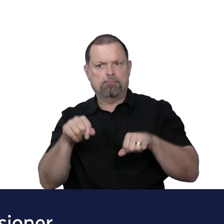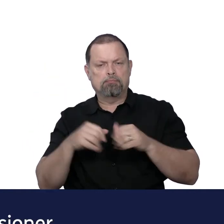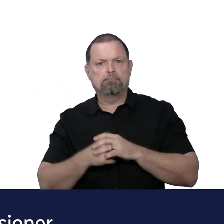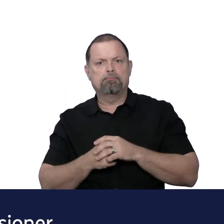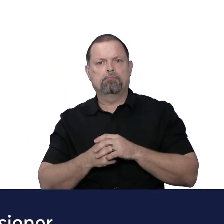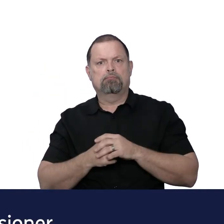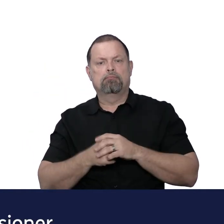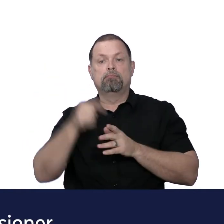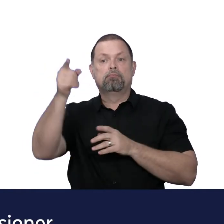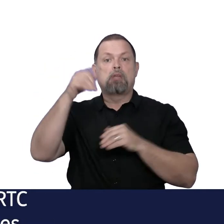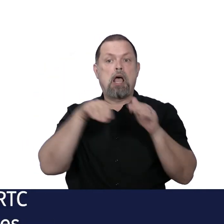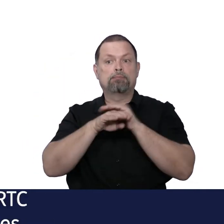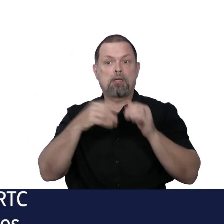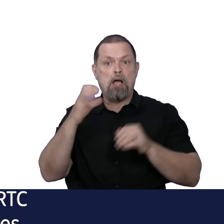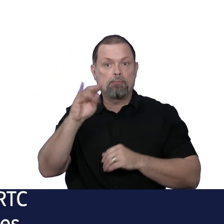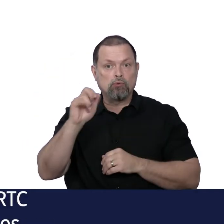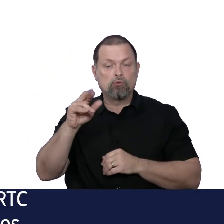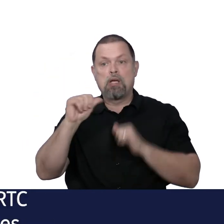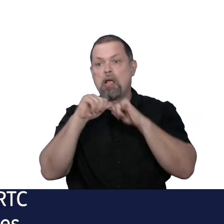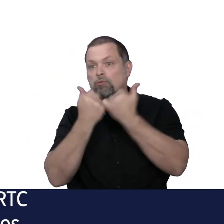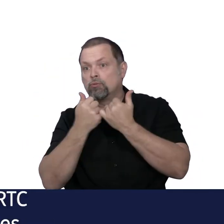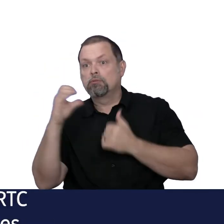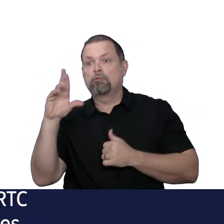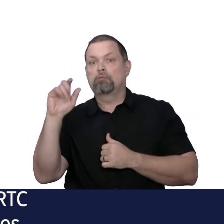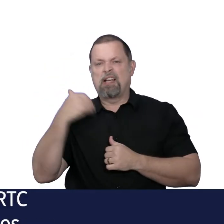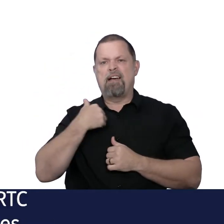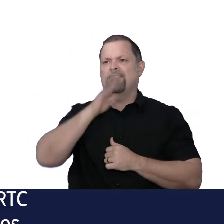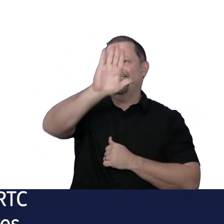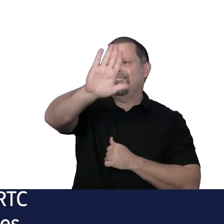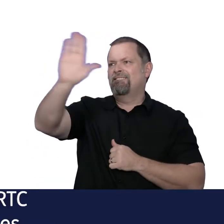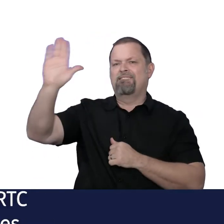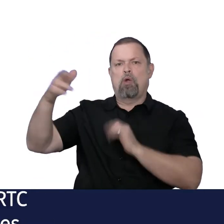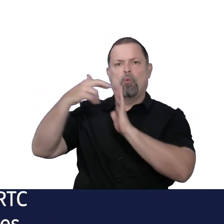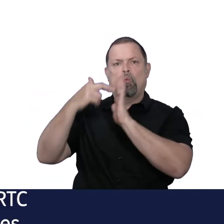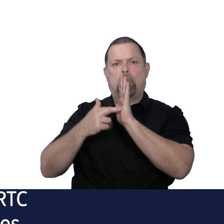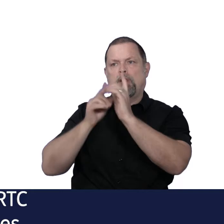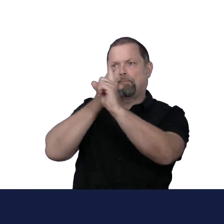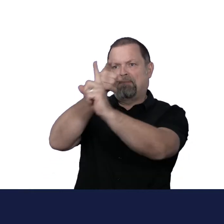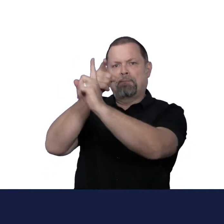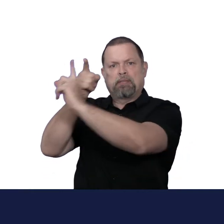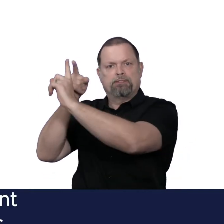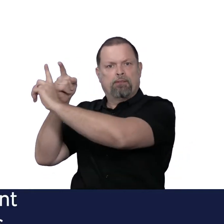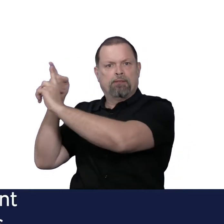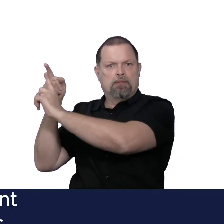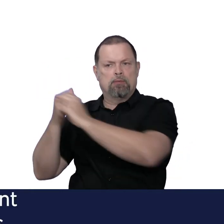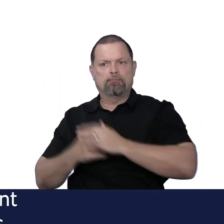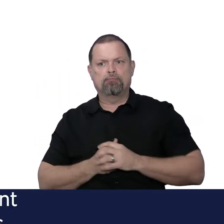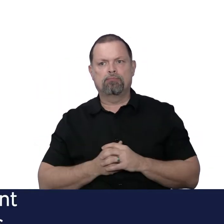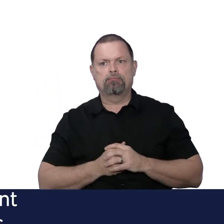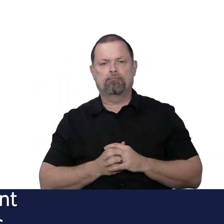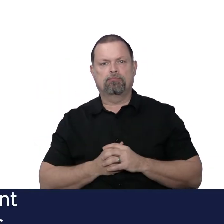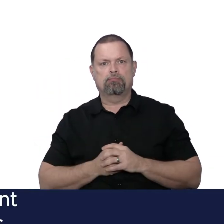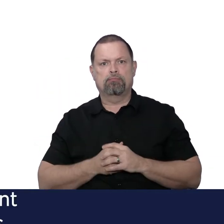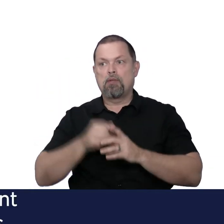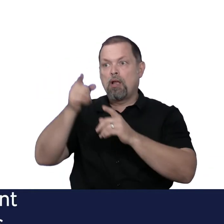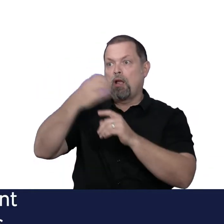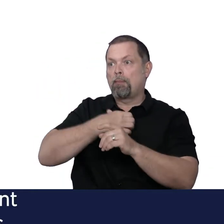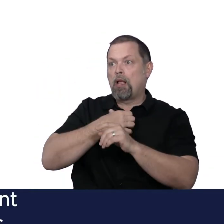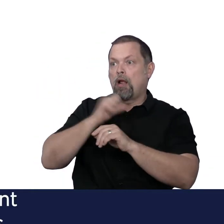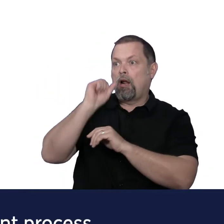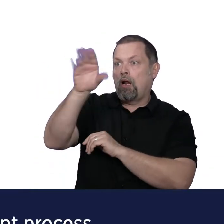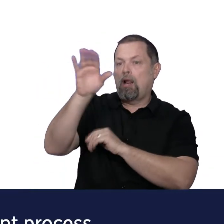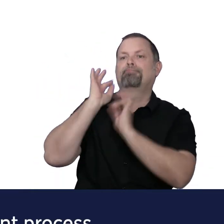The Accessibility Commissioner, the agency, and the CRTC all have their own rules. They will take different types of